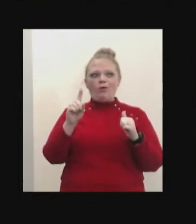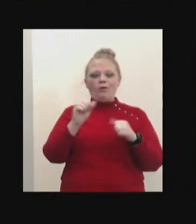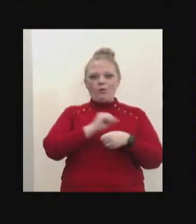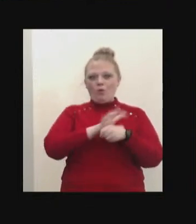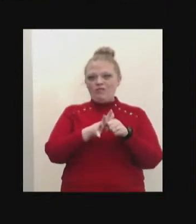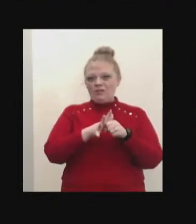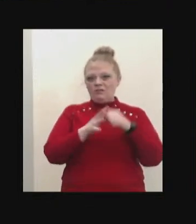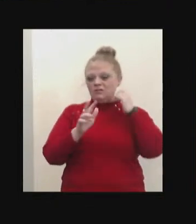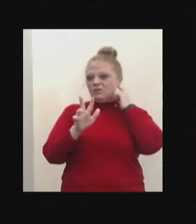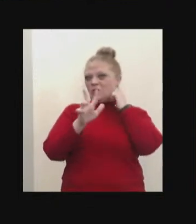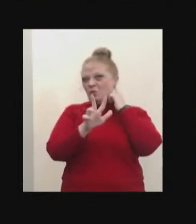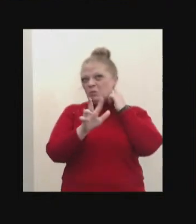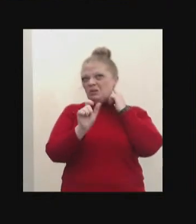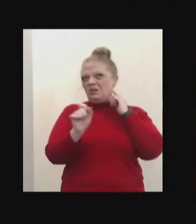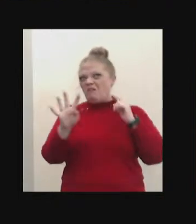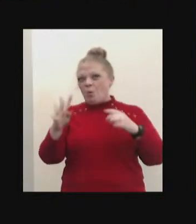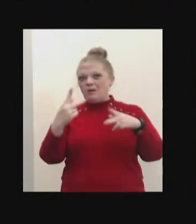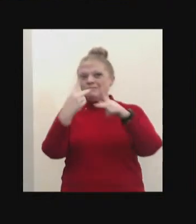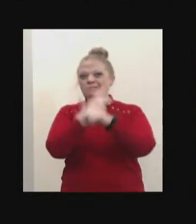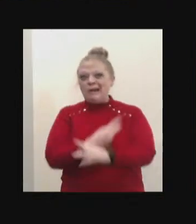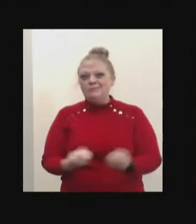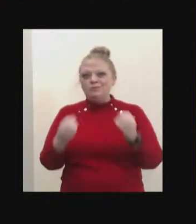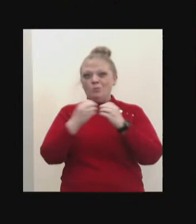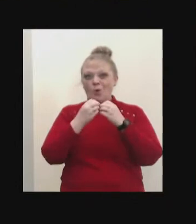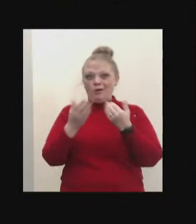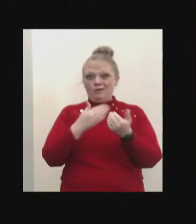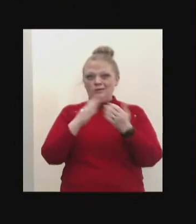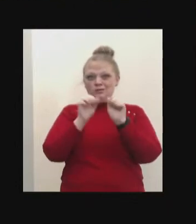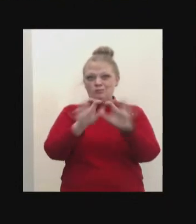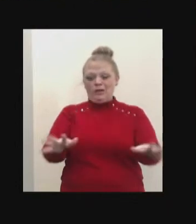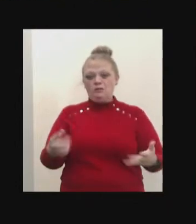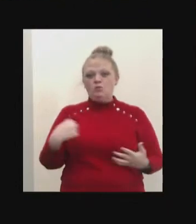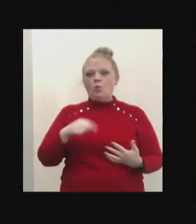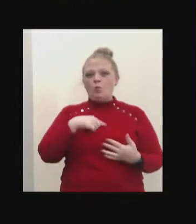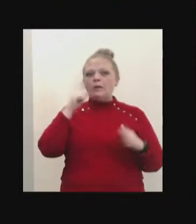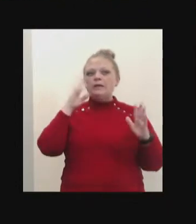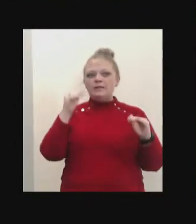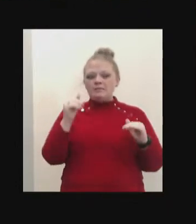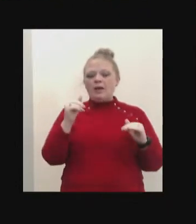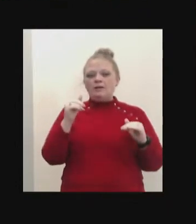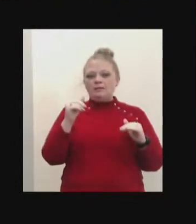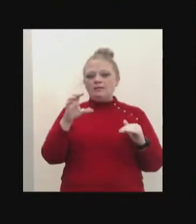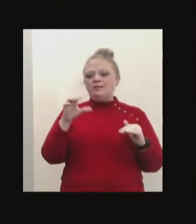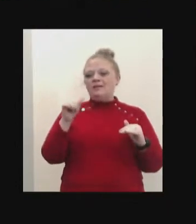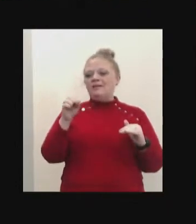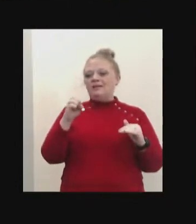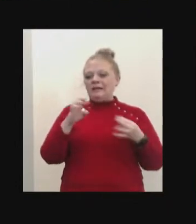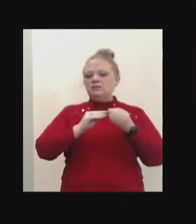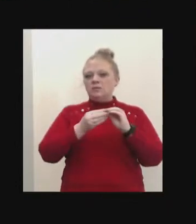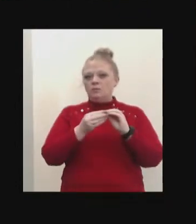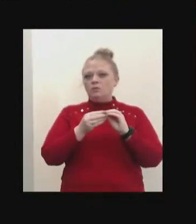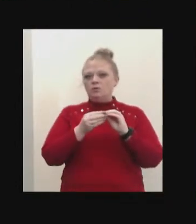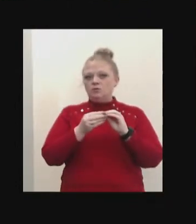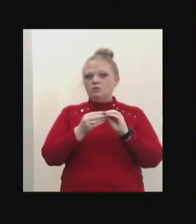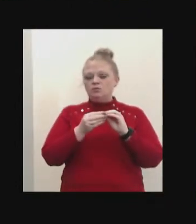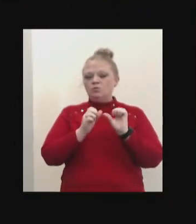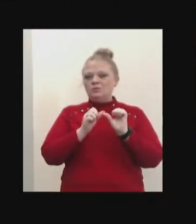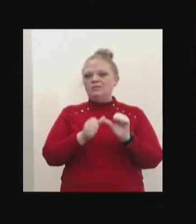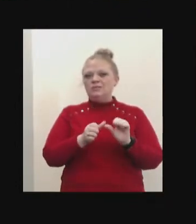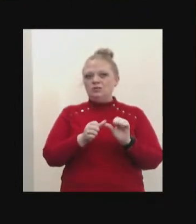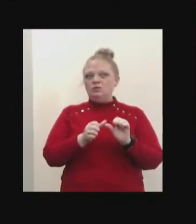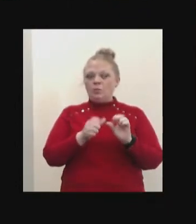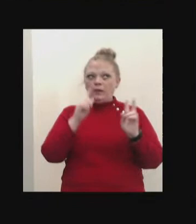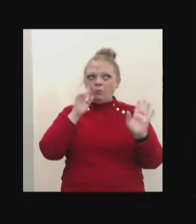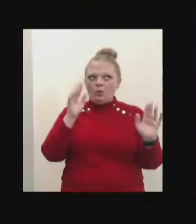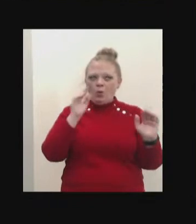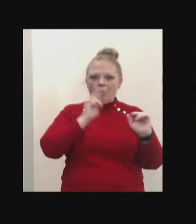as more transmissible. So we do expect the case numbers in Erie County to continue, hopefully to go down, but we